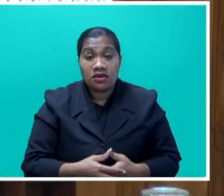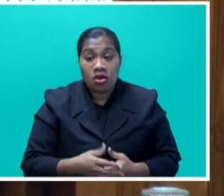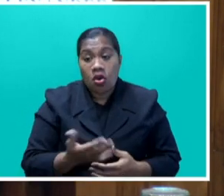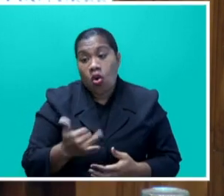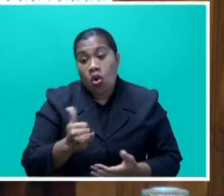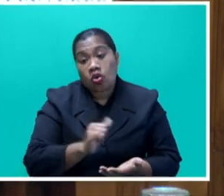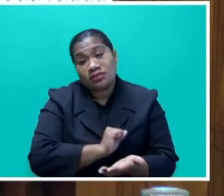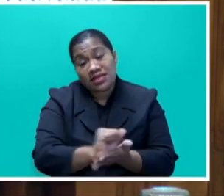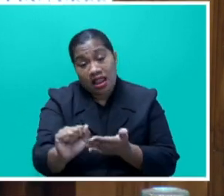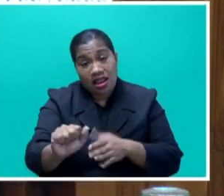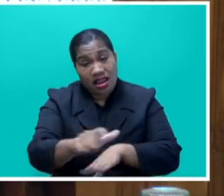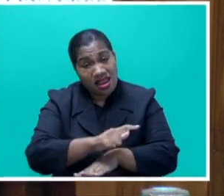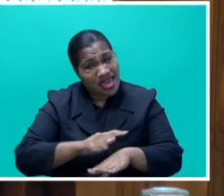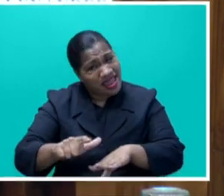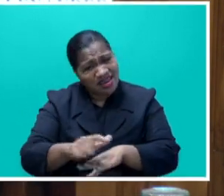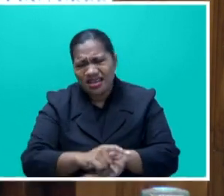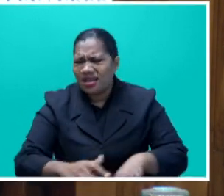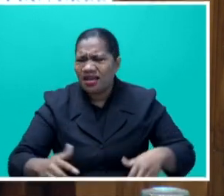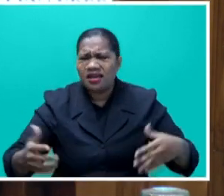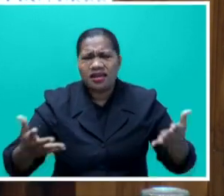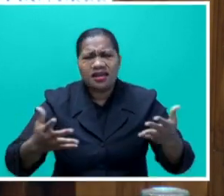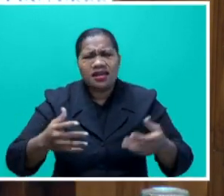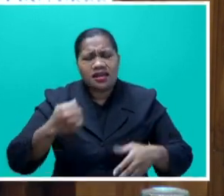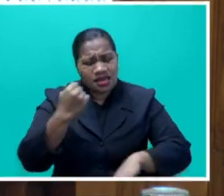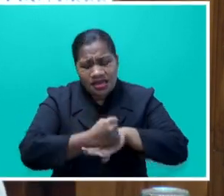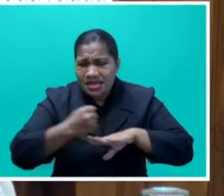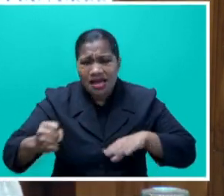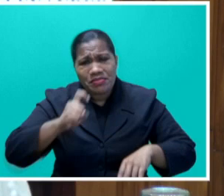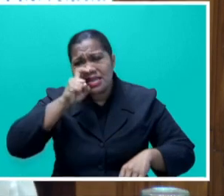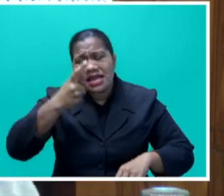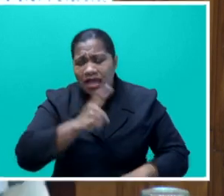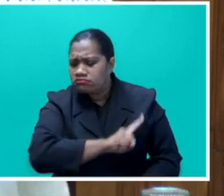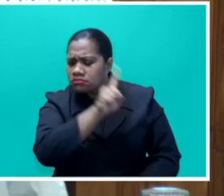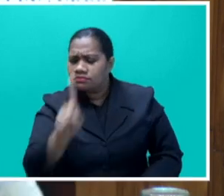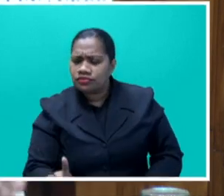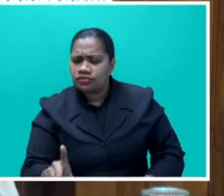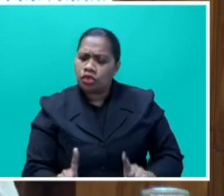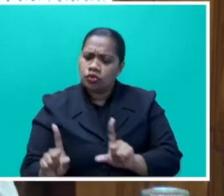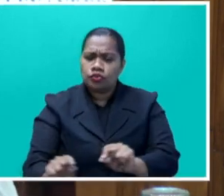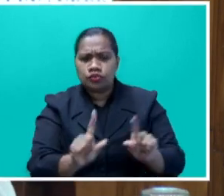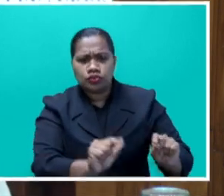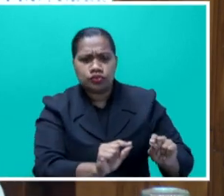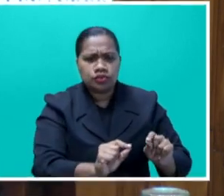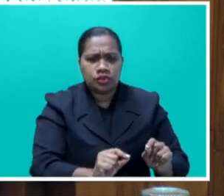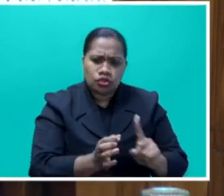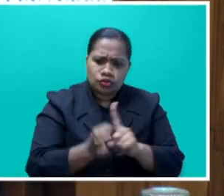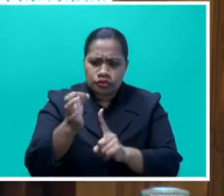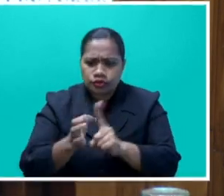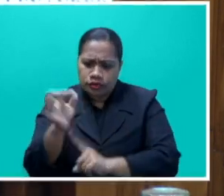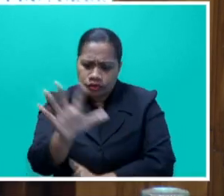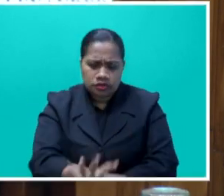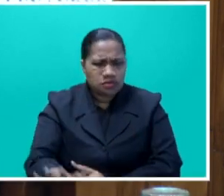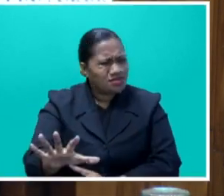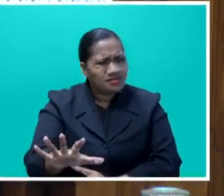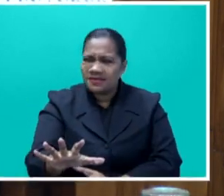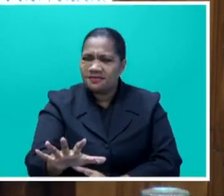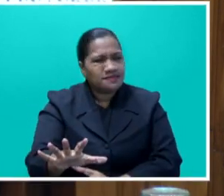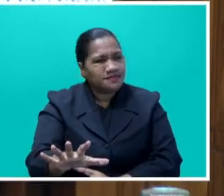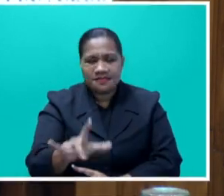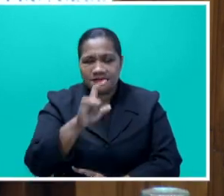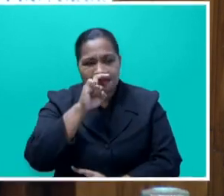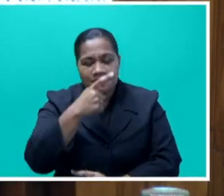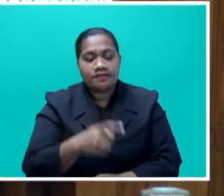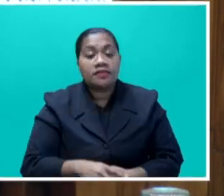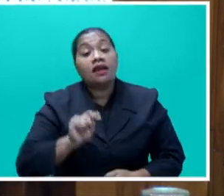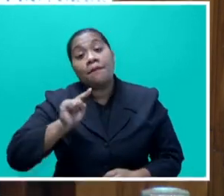the land, there is no way the government can step in and start upgrading that facility. But we